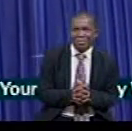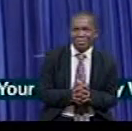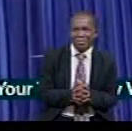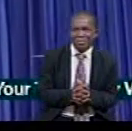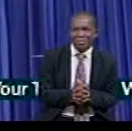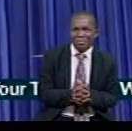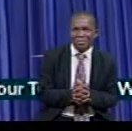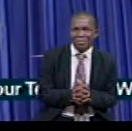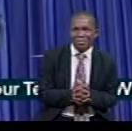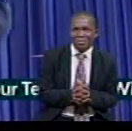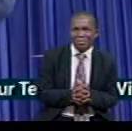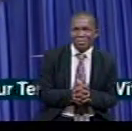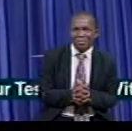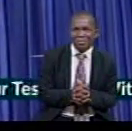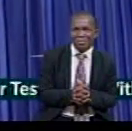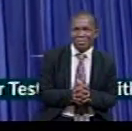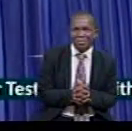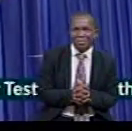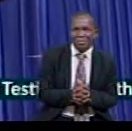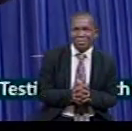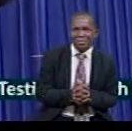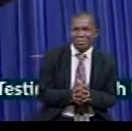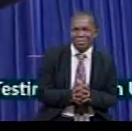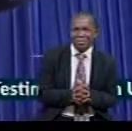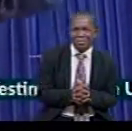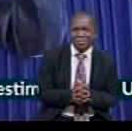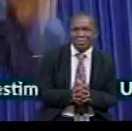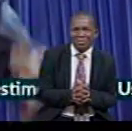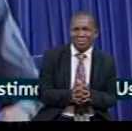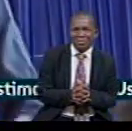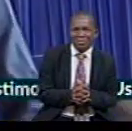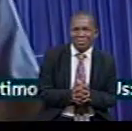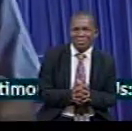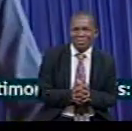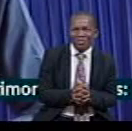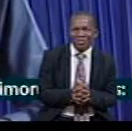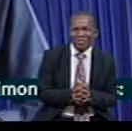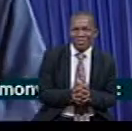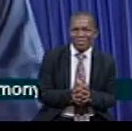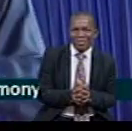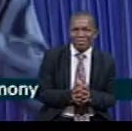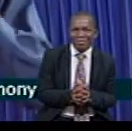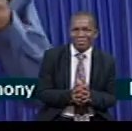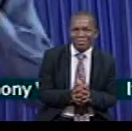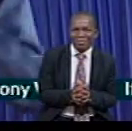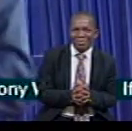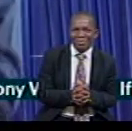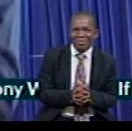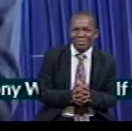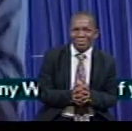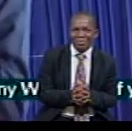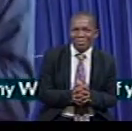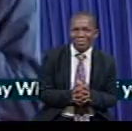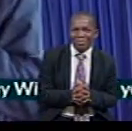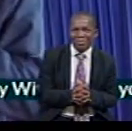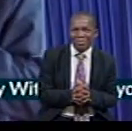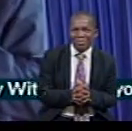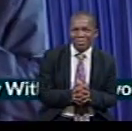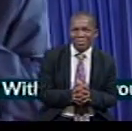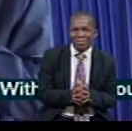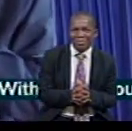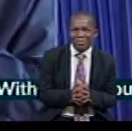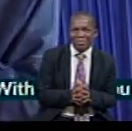anaji Yesu Kristo abesra sa ni odia dansi wanyani fa wudie nyankopo asane yade